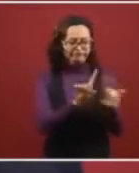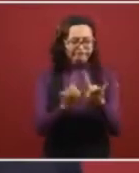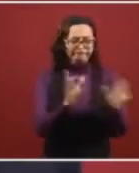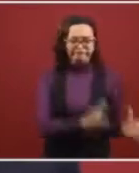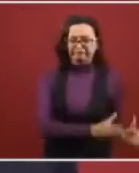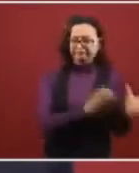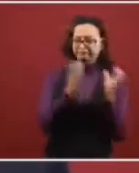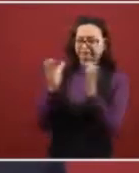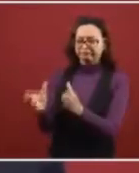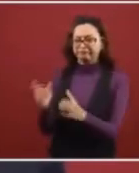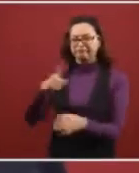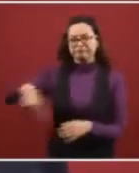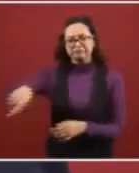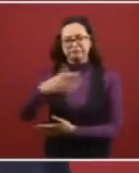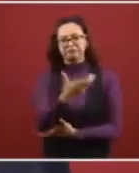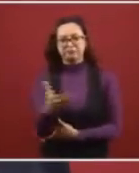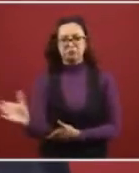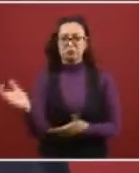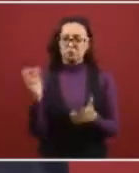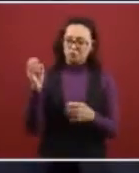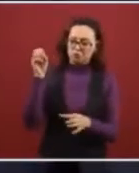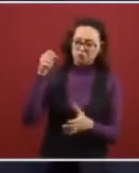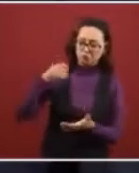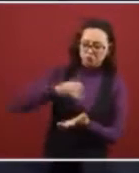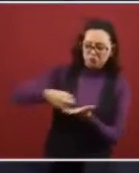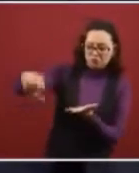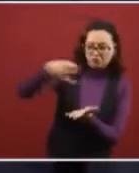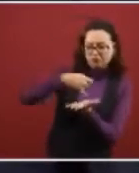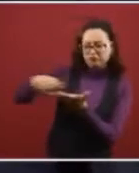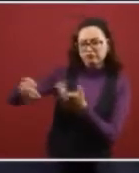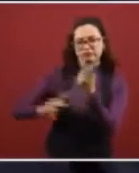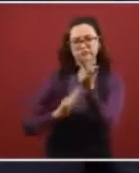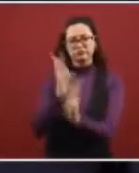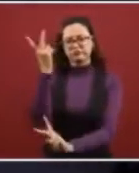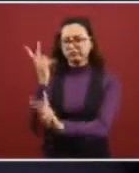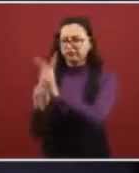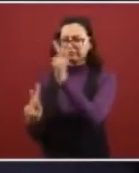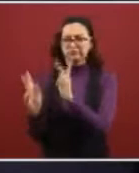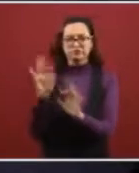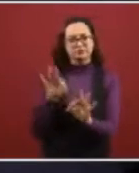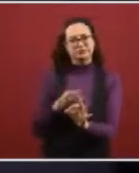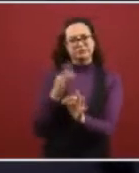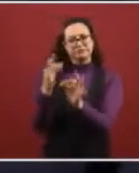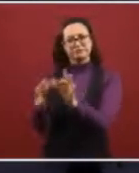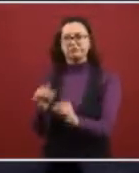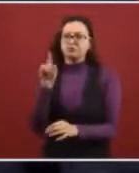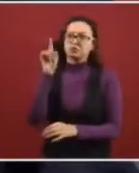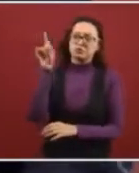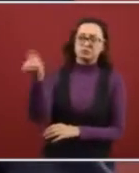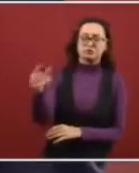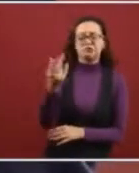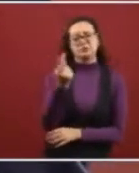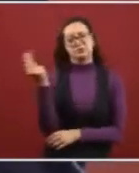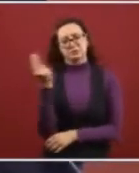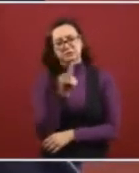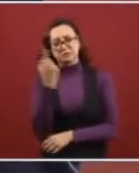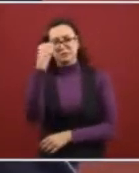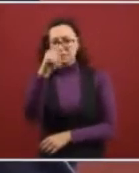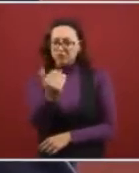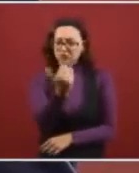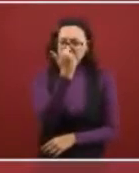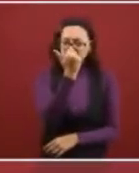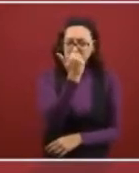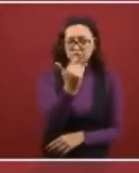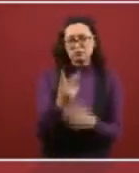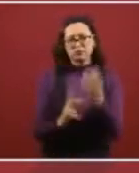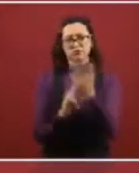free producir, to produce en Guerrero, producir alimentos en Guerrero, to produce